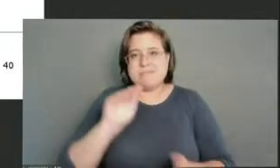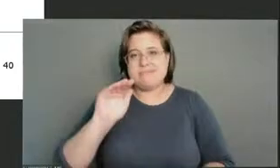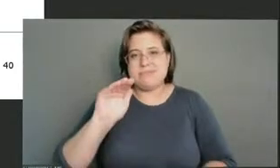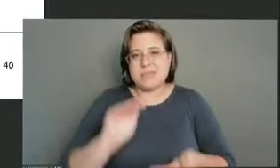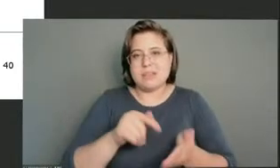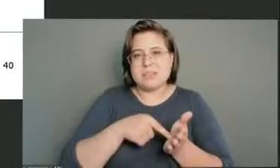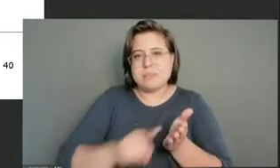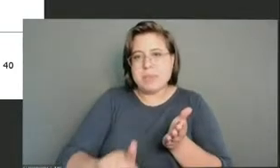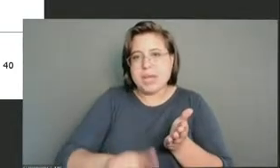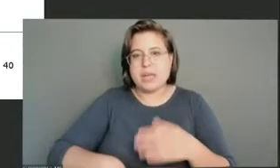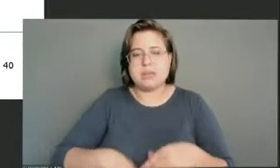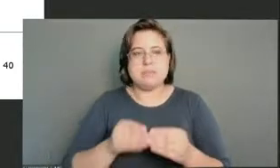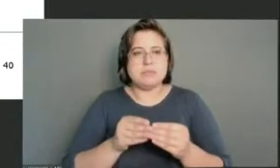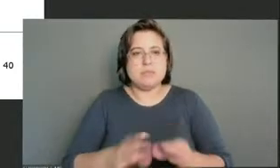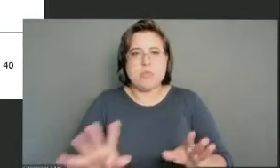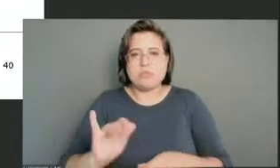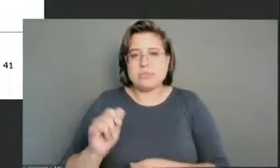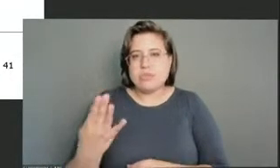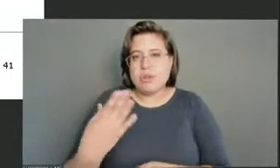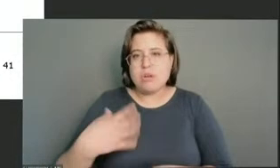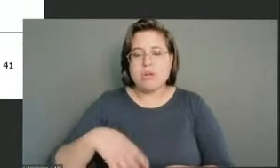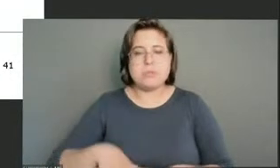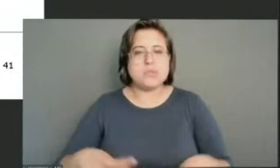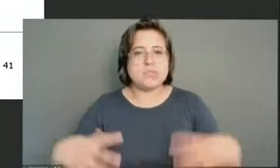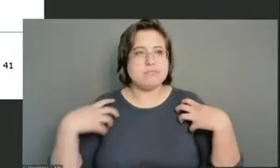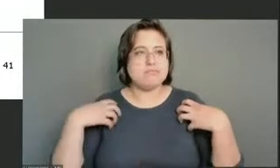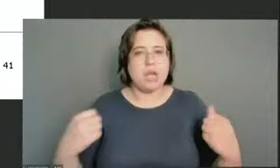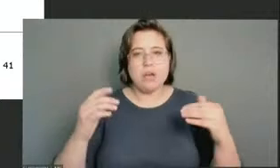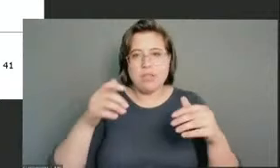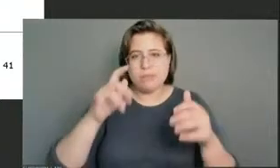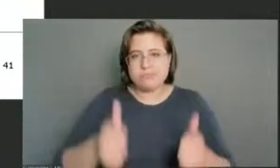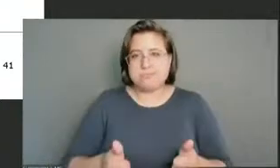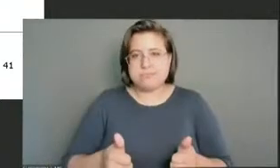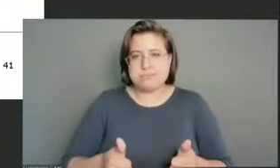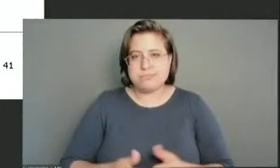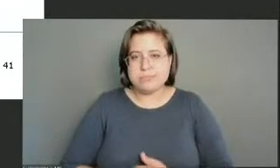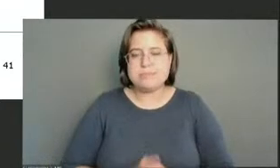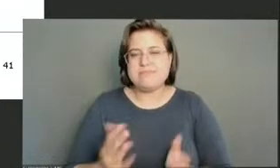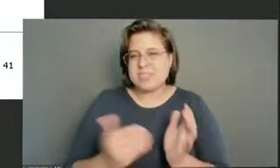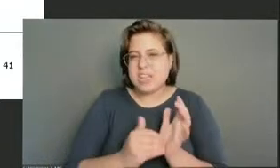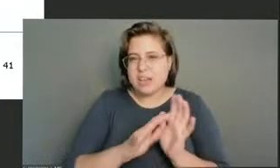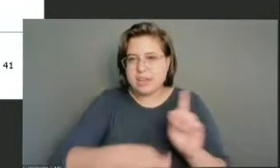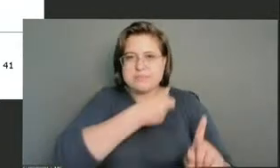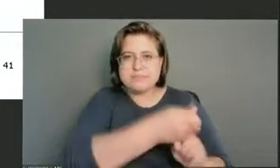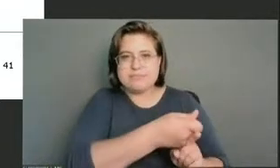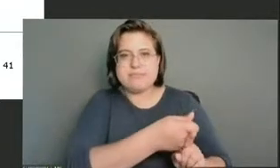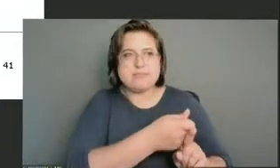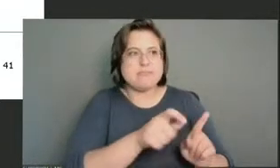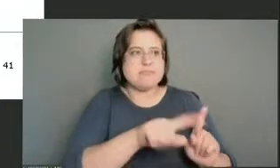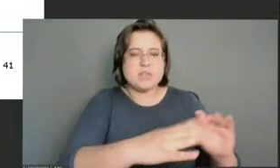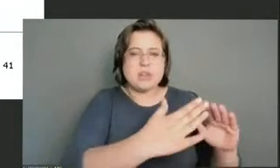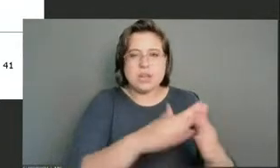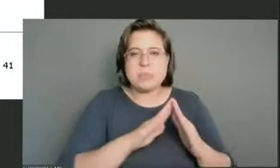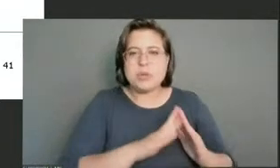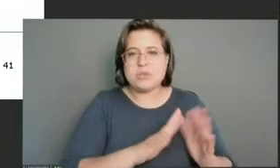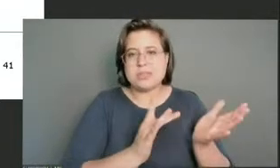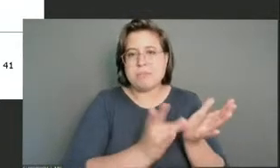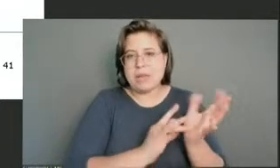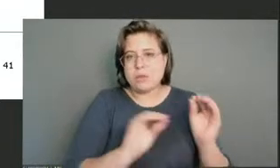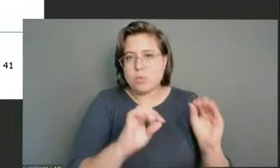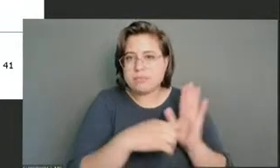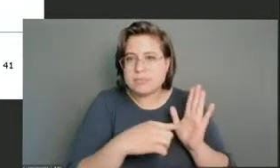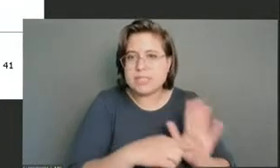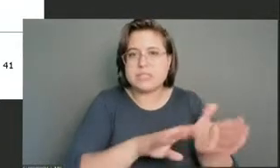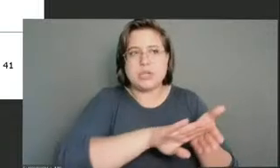jobs, and compromised health. And again, this is impacting populations who are marginalized, minoritized, or medically underserved